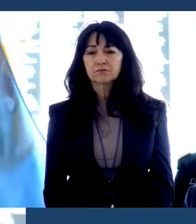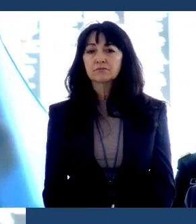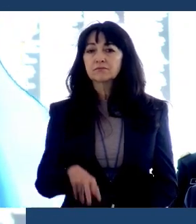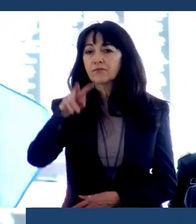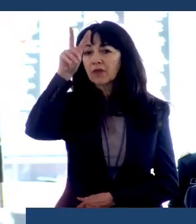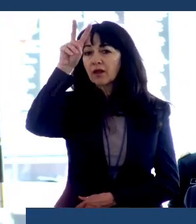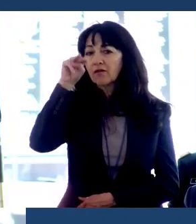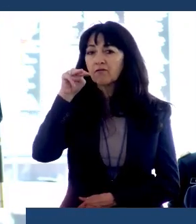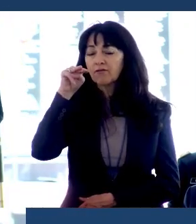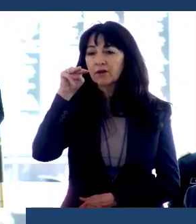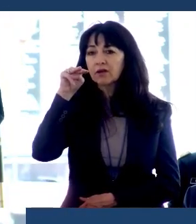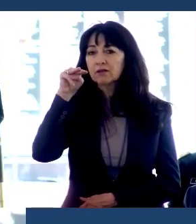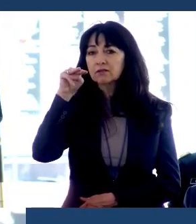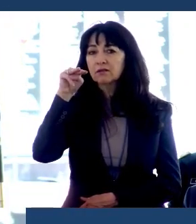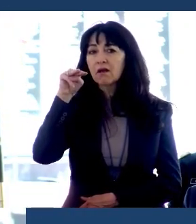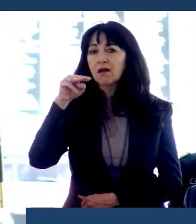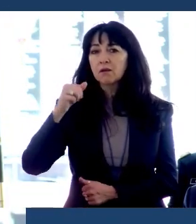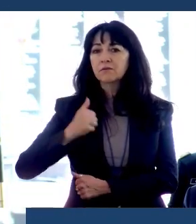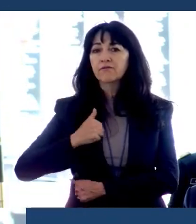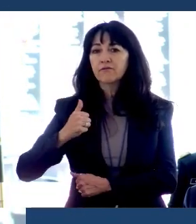Vietnam Veterans Motorcycle Club.